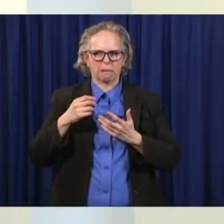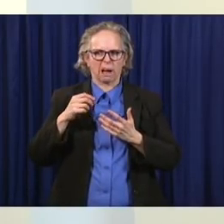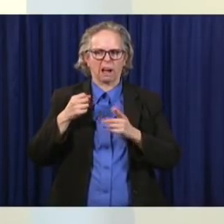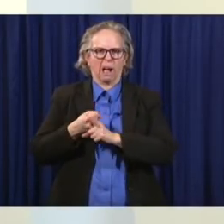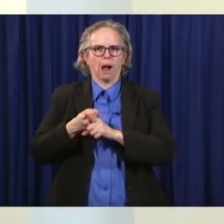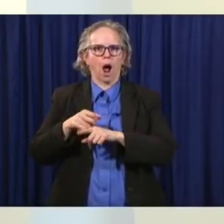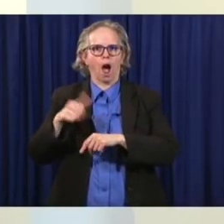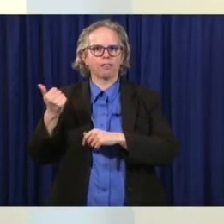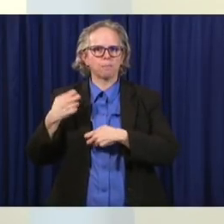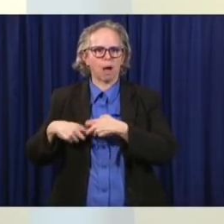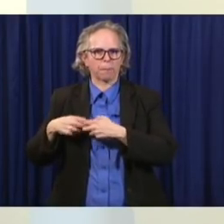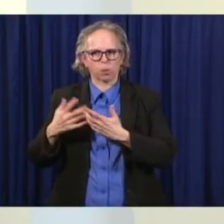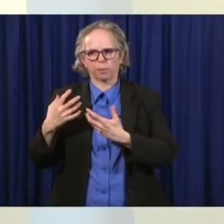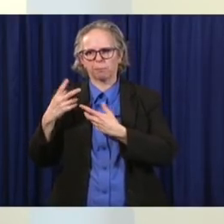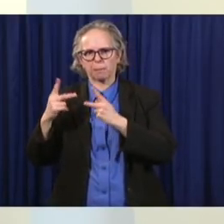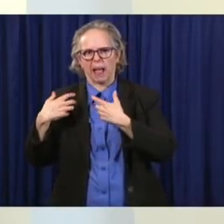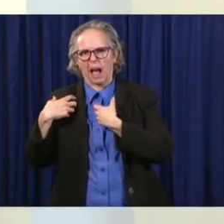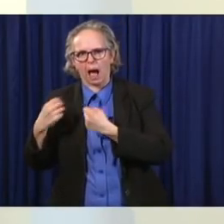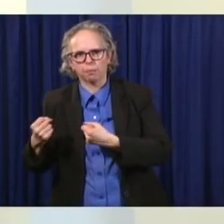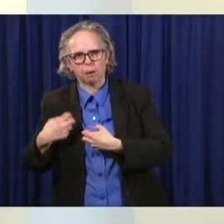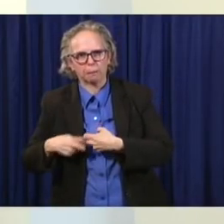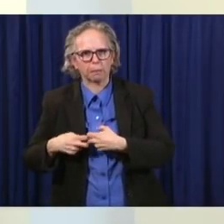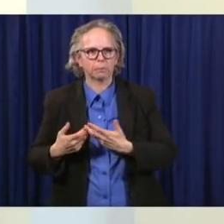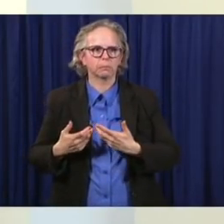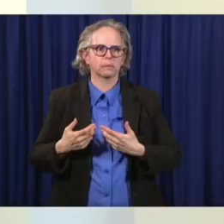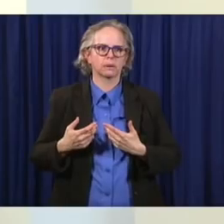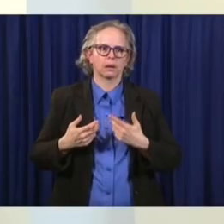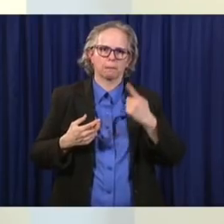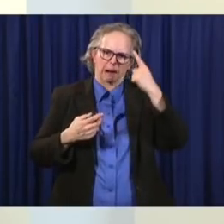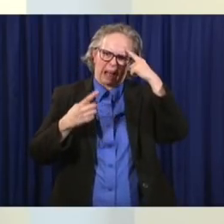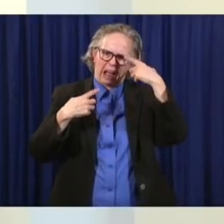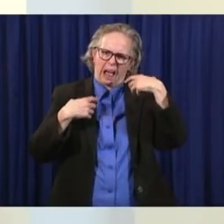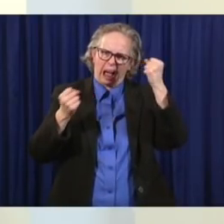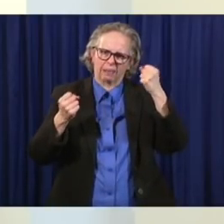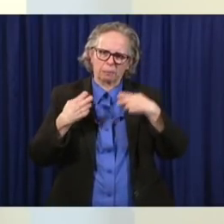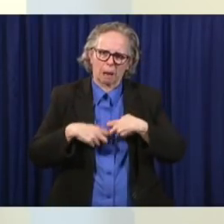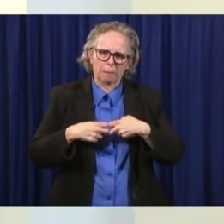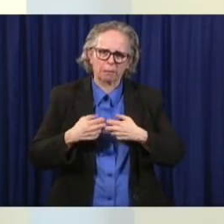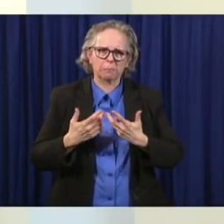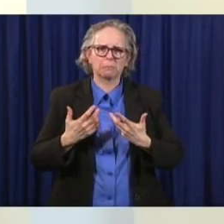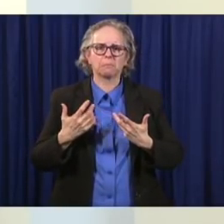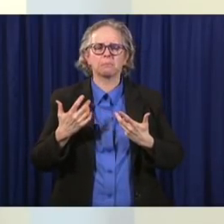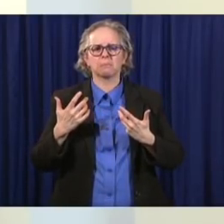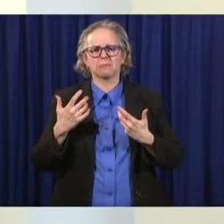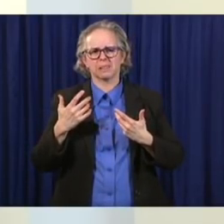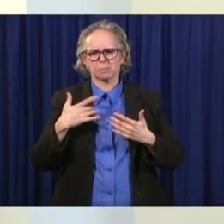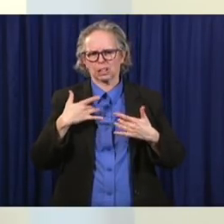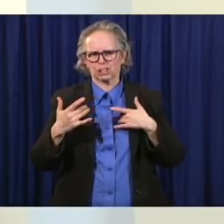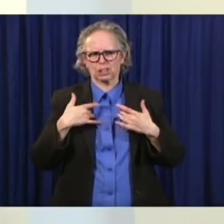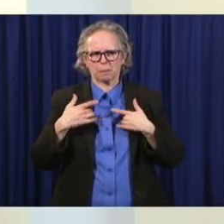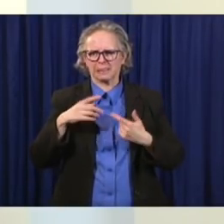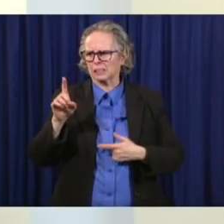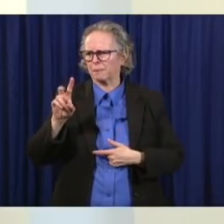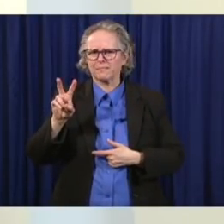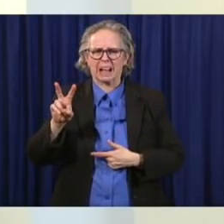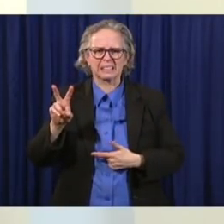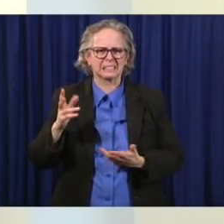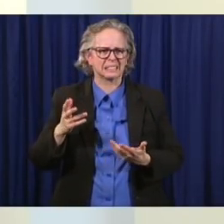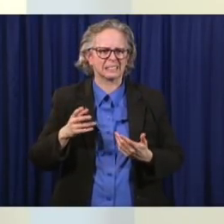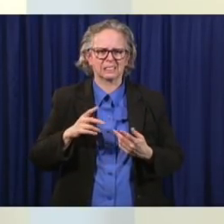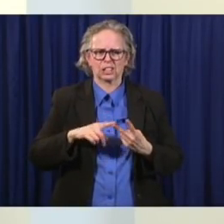are a consequence of some of what we do. You know, I worry deeply about things like domestic violence and child abuse